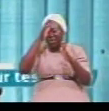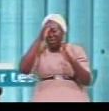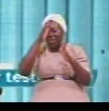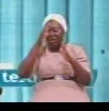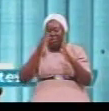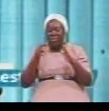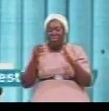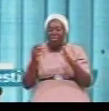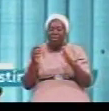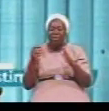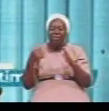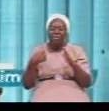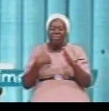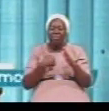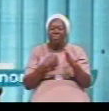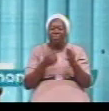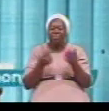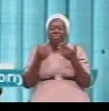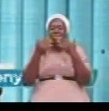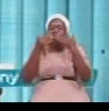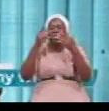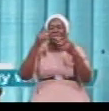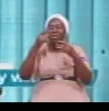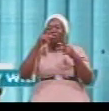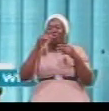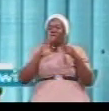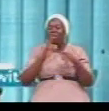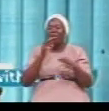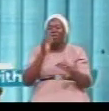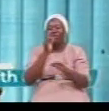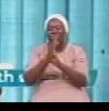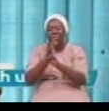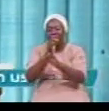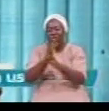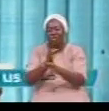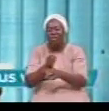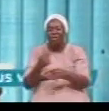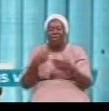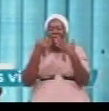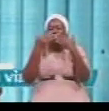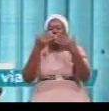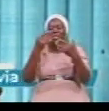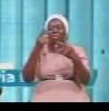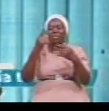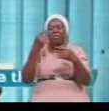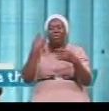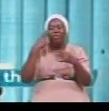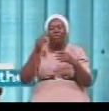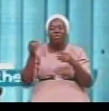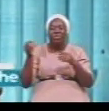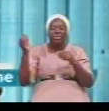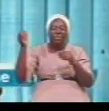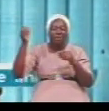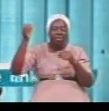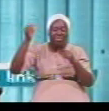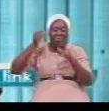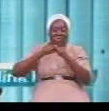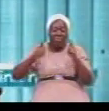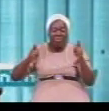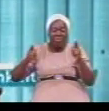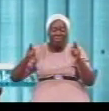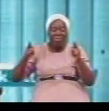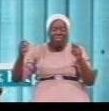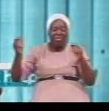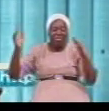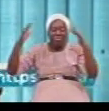do we start from to thank you? You are faithful. We thank you for the great rain of your blessing,